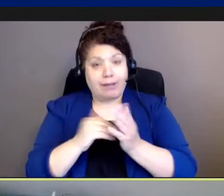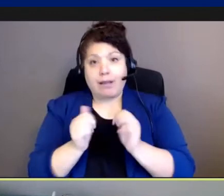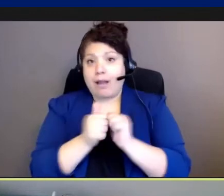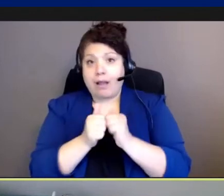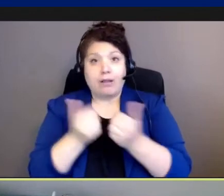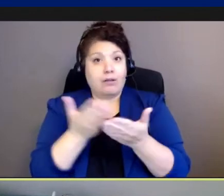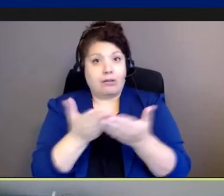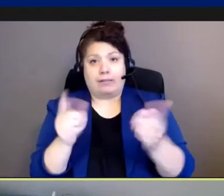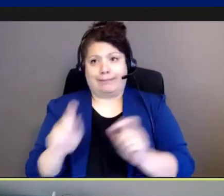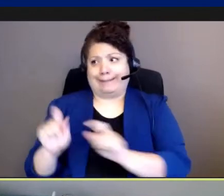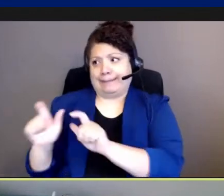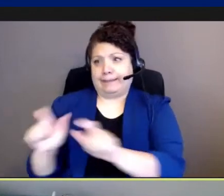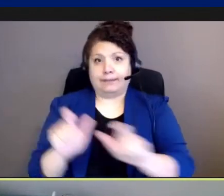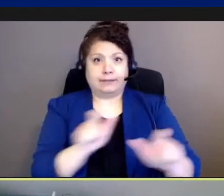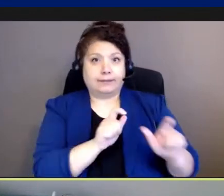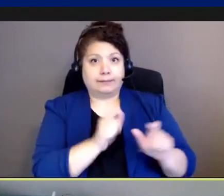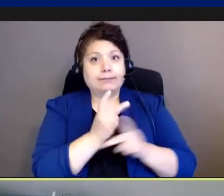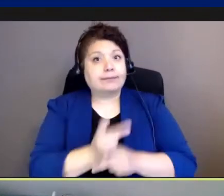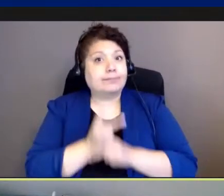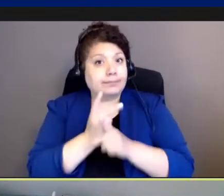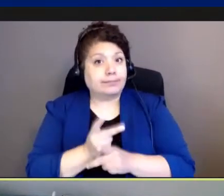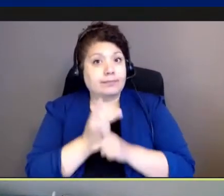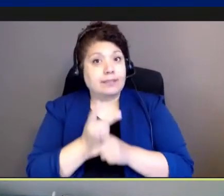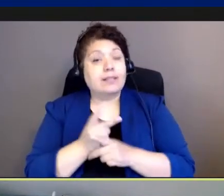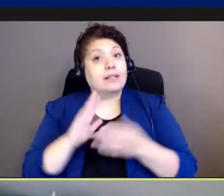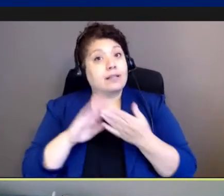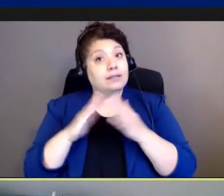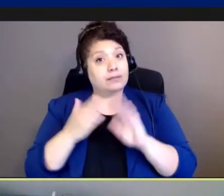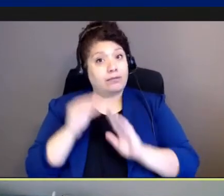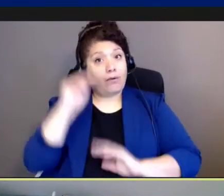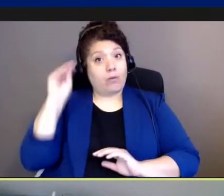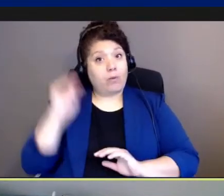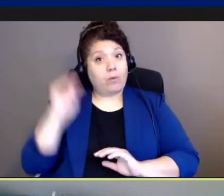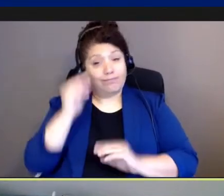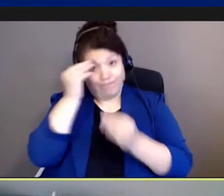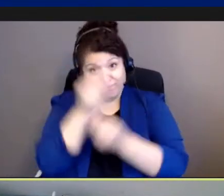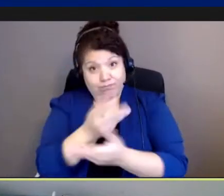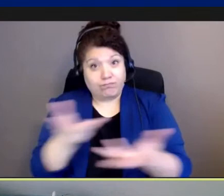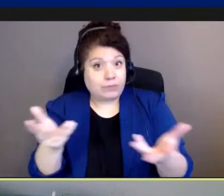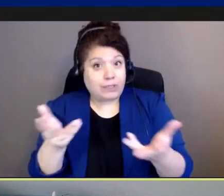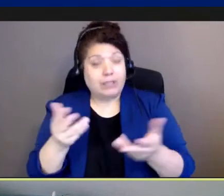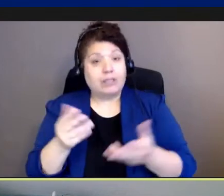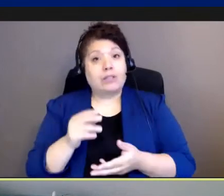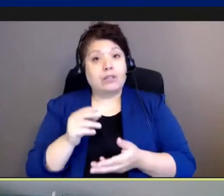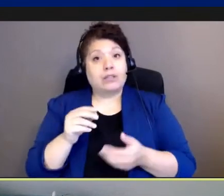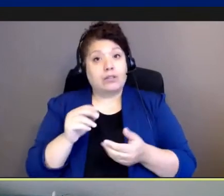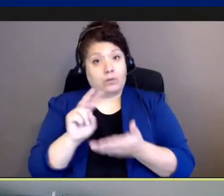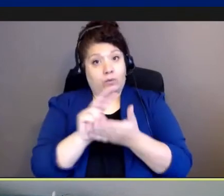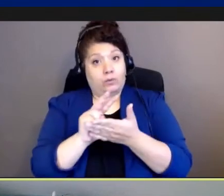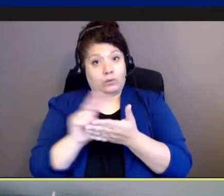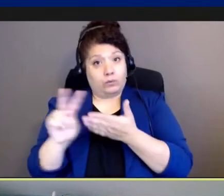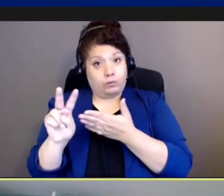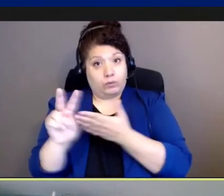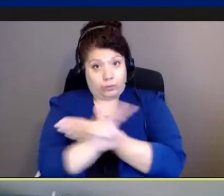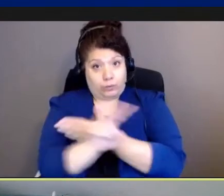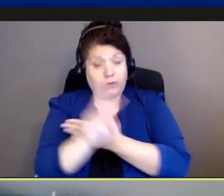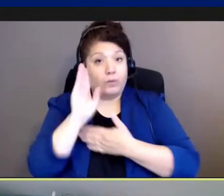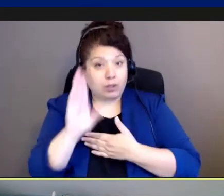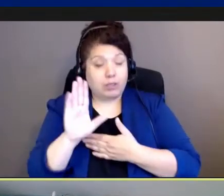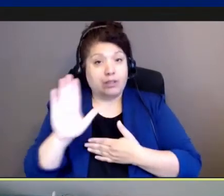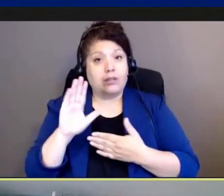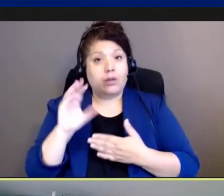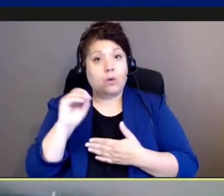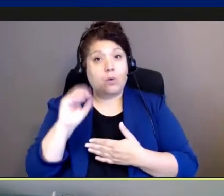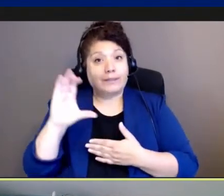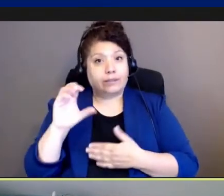system. As such, the city would like to notify residents that as of 2 weeks from today, OC Transpo